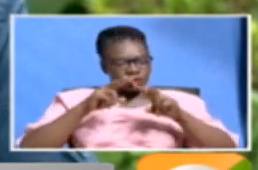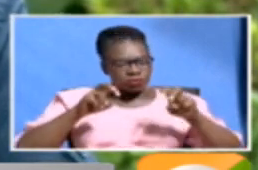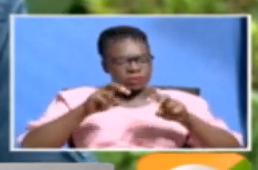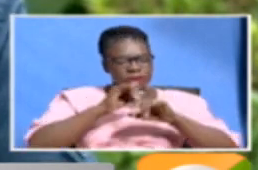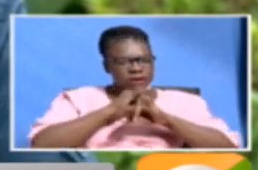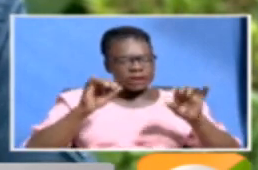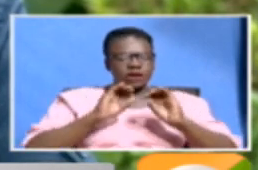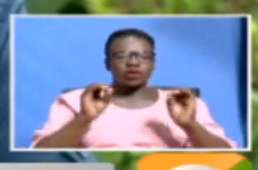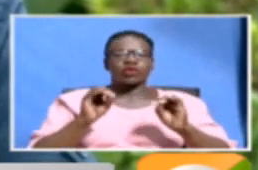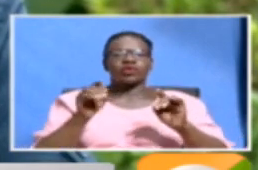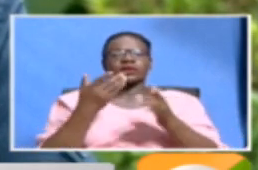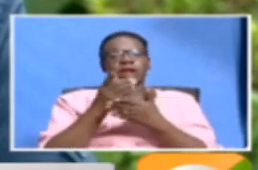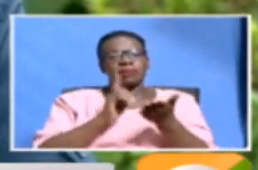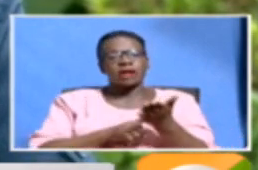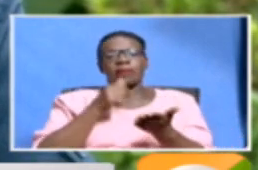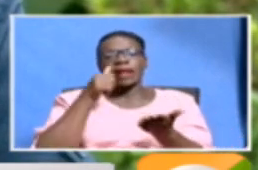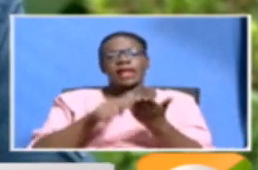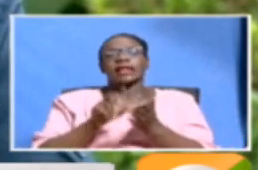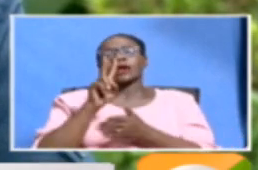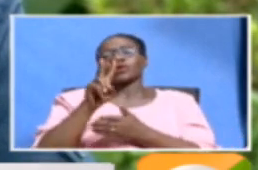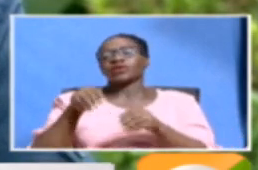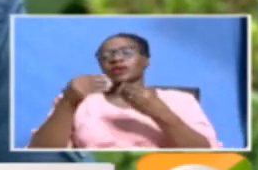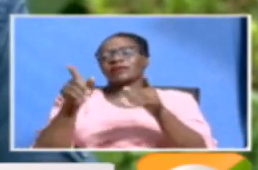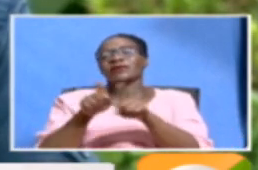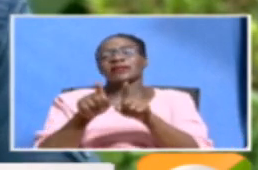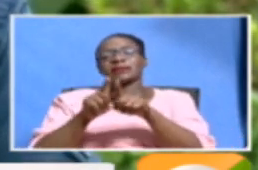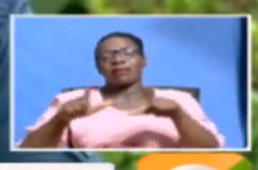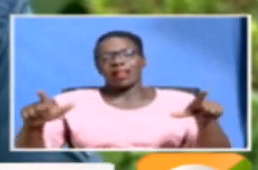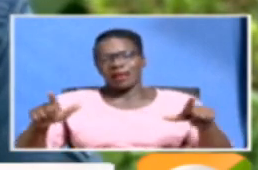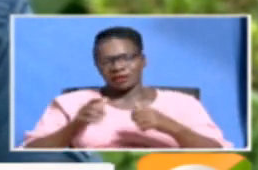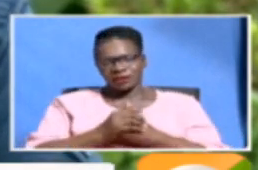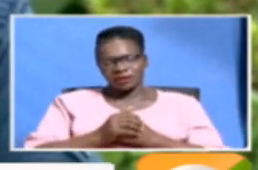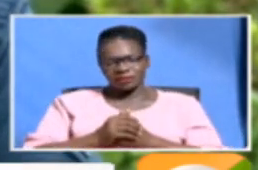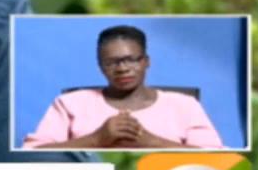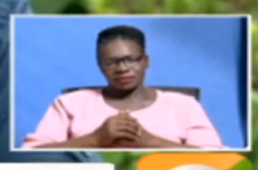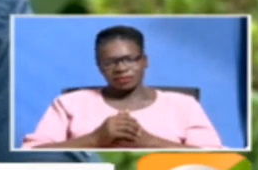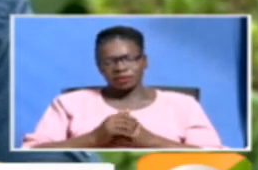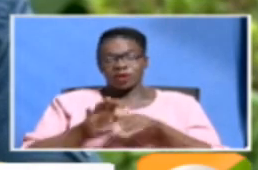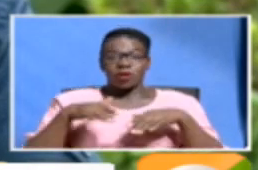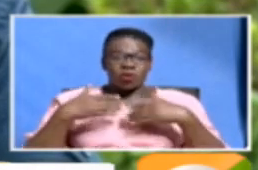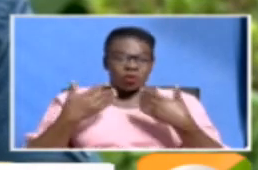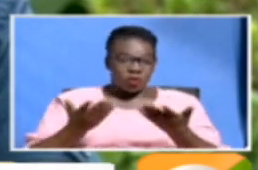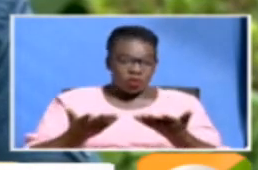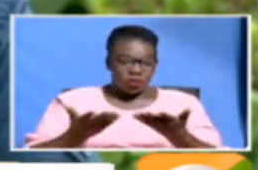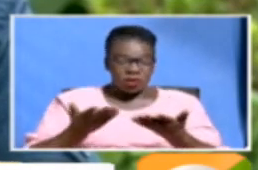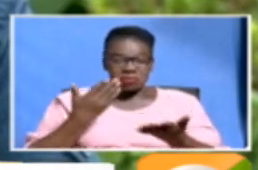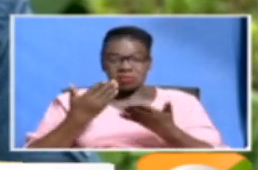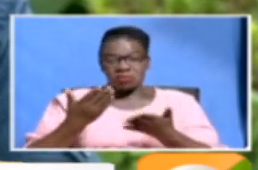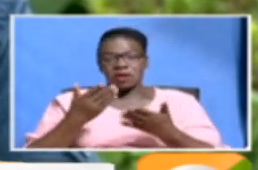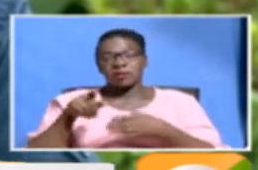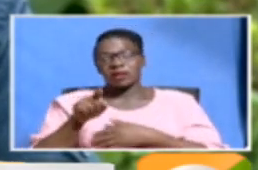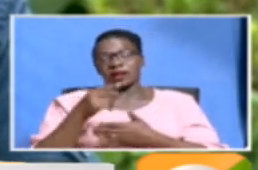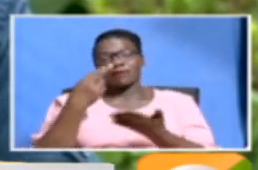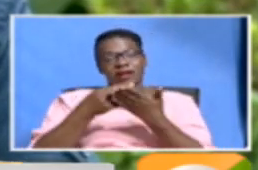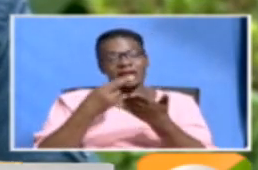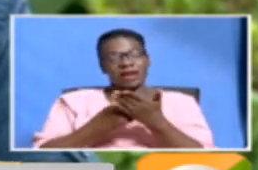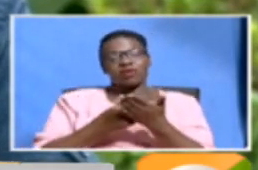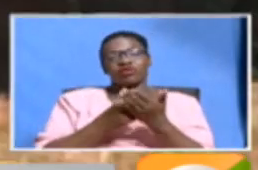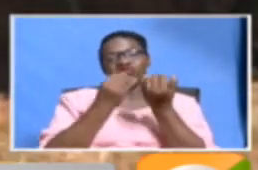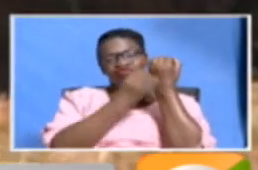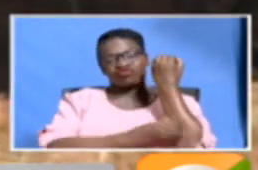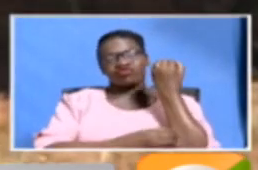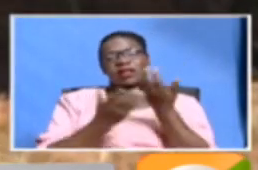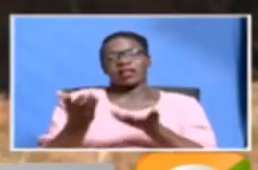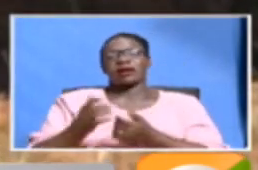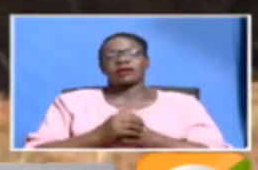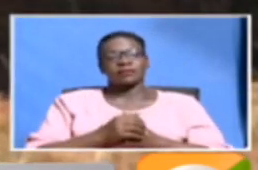by allocating two letters of allotment for the same plot. Or even just the strong records in the registries.